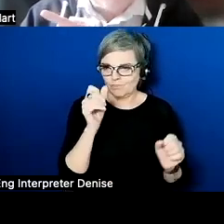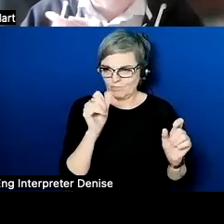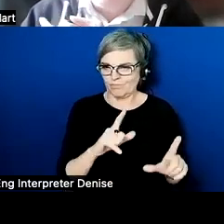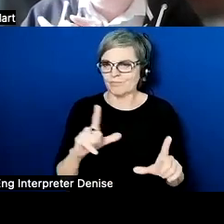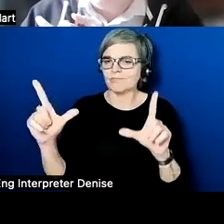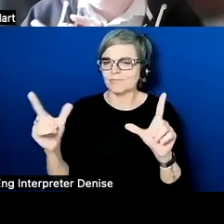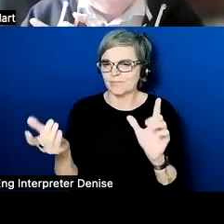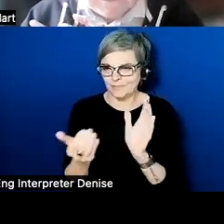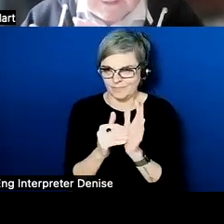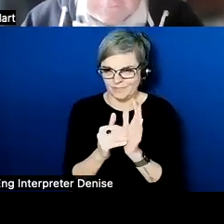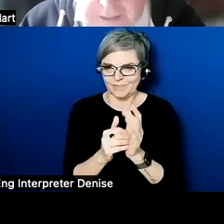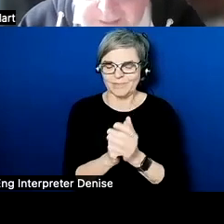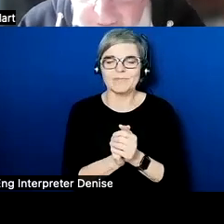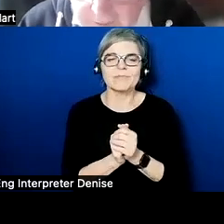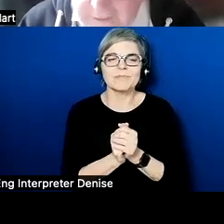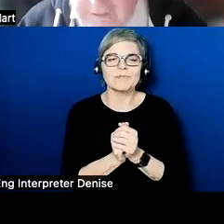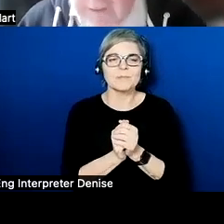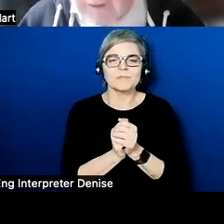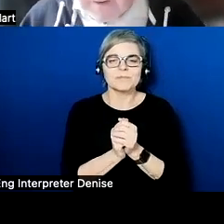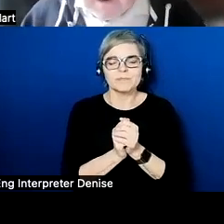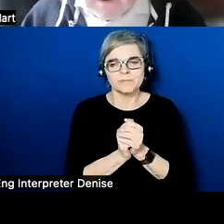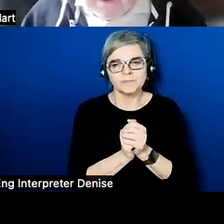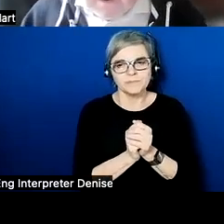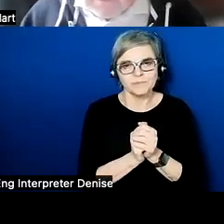there's some additional concepts that I